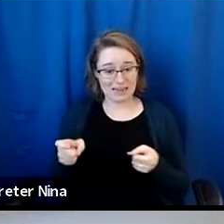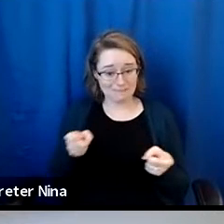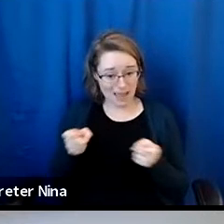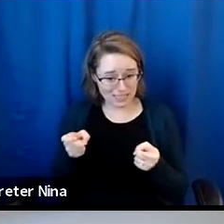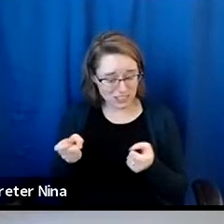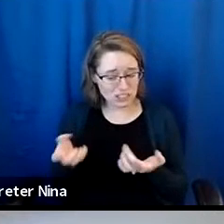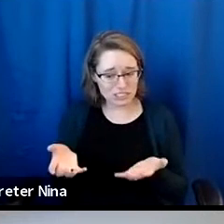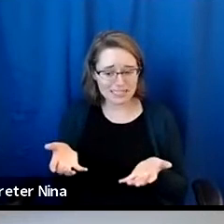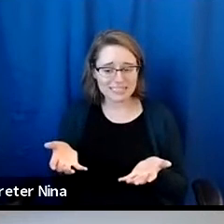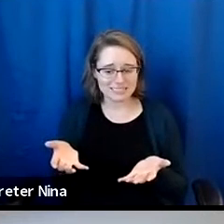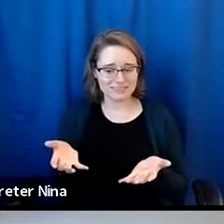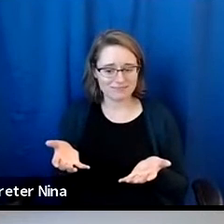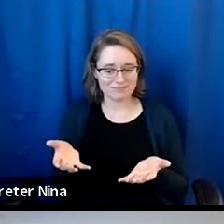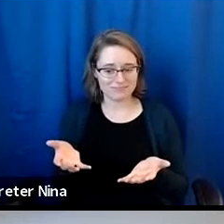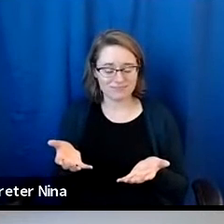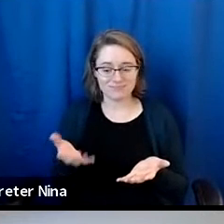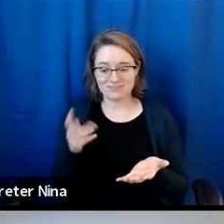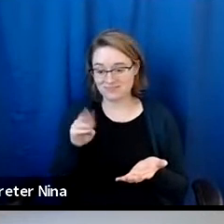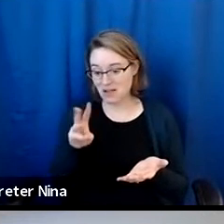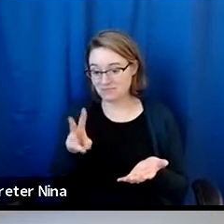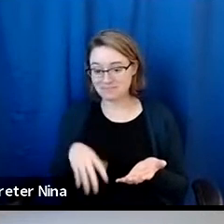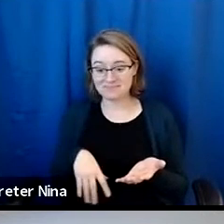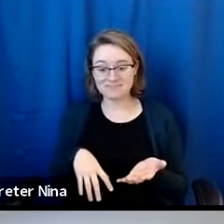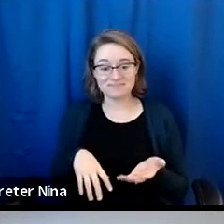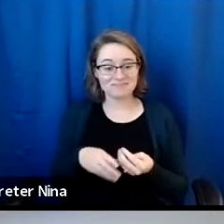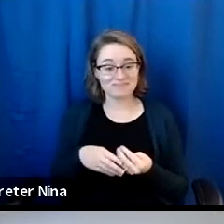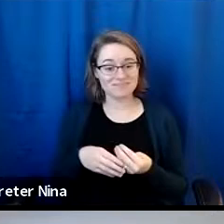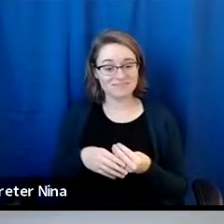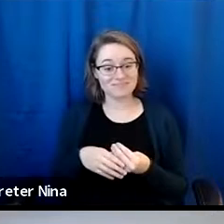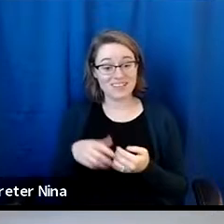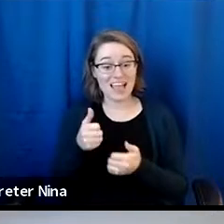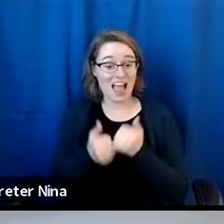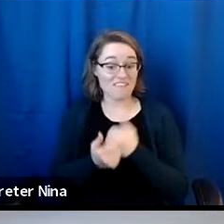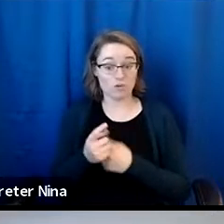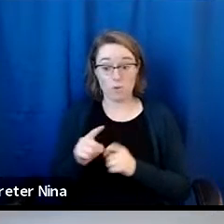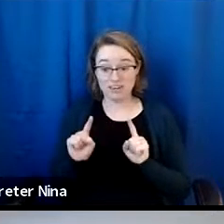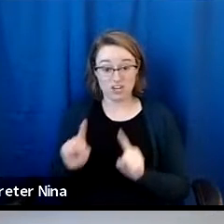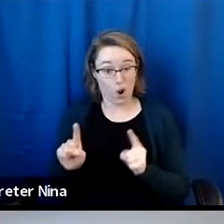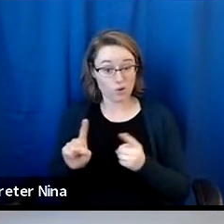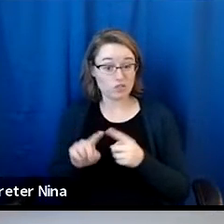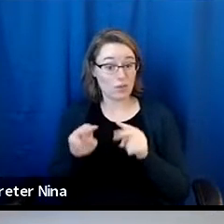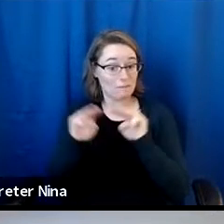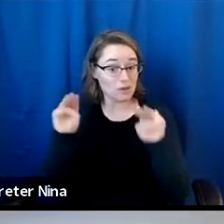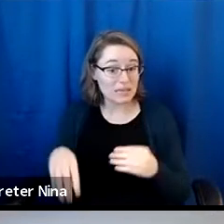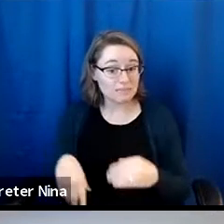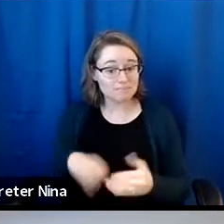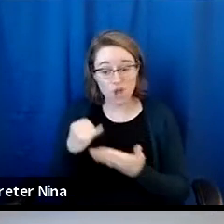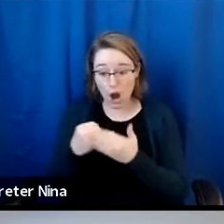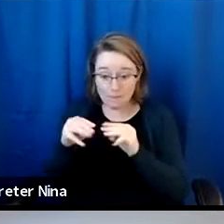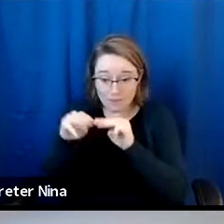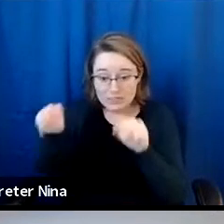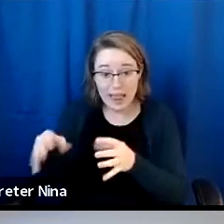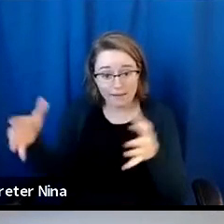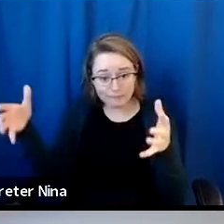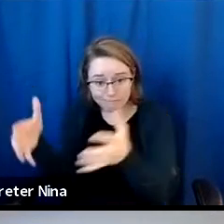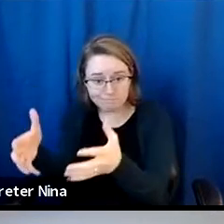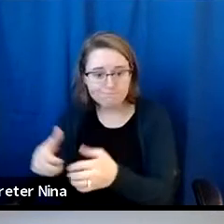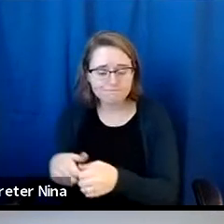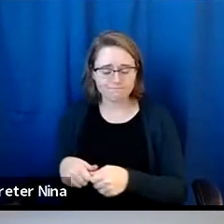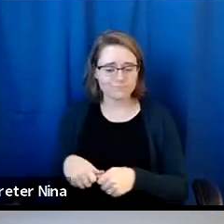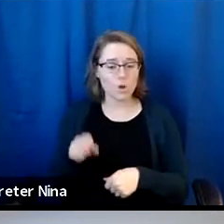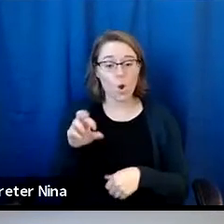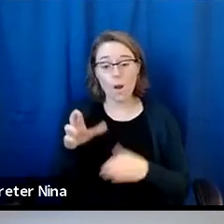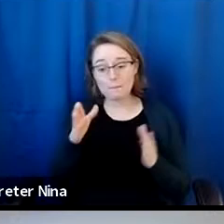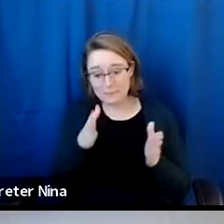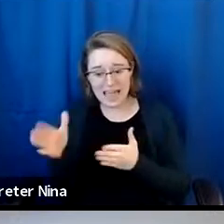better. Gosh, let's go to, everybody's going to the museum, an art museum, or we're gonna, you plan